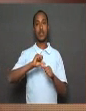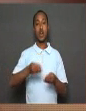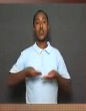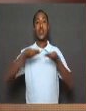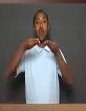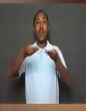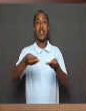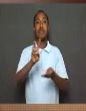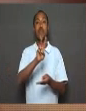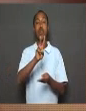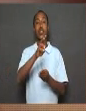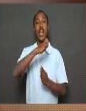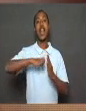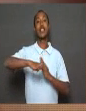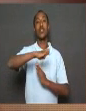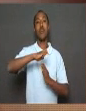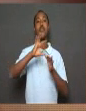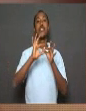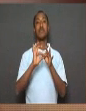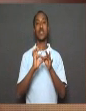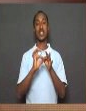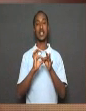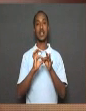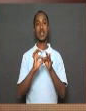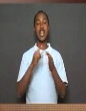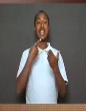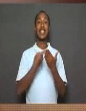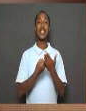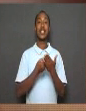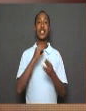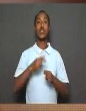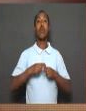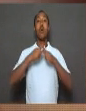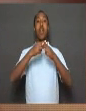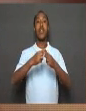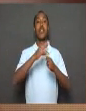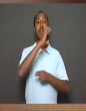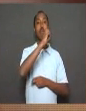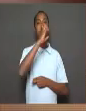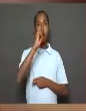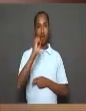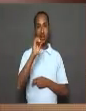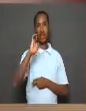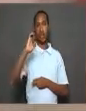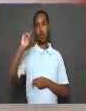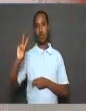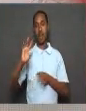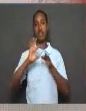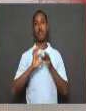donates both electrons of the bond. This is called a coordinate covalent